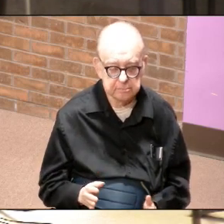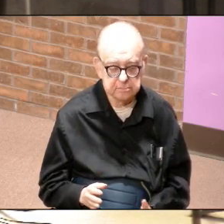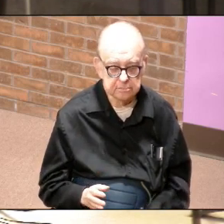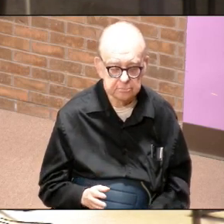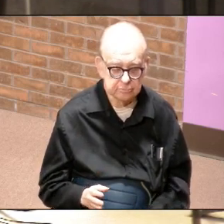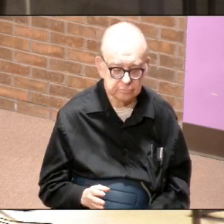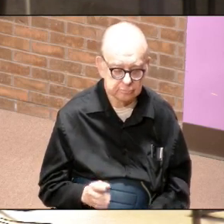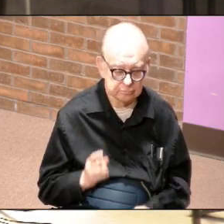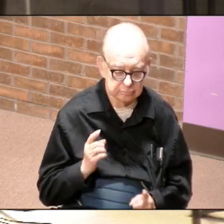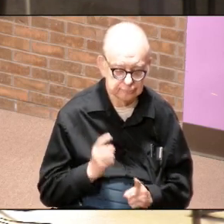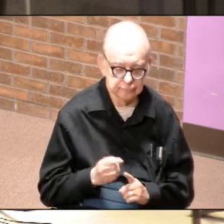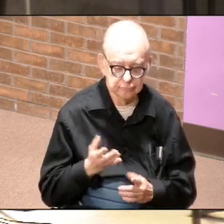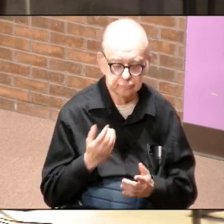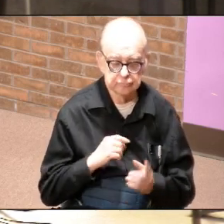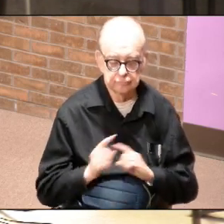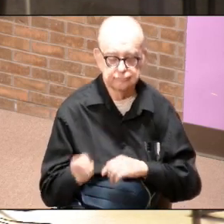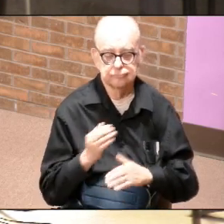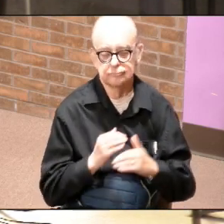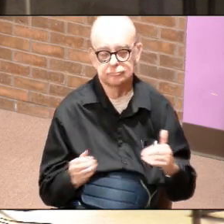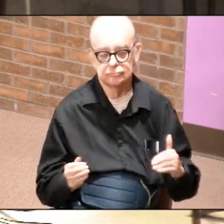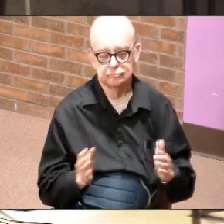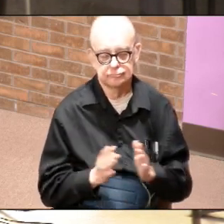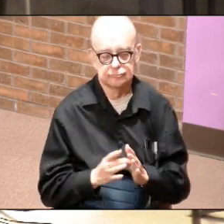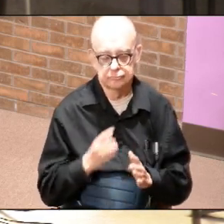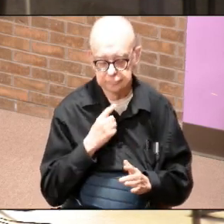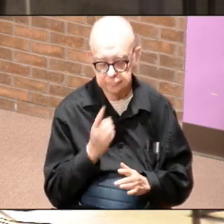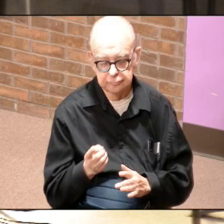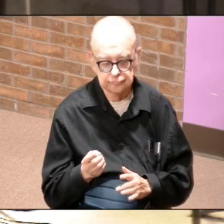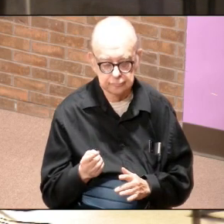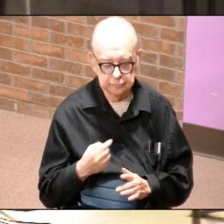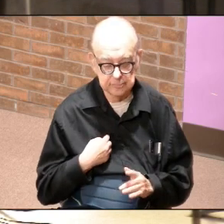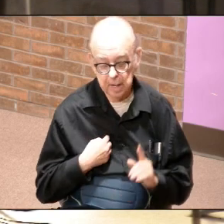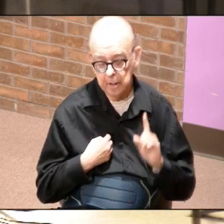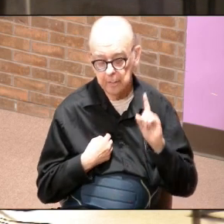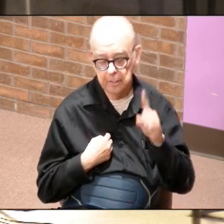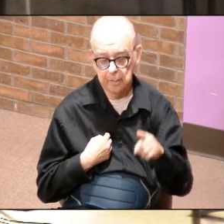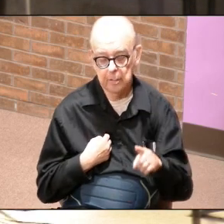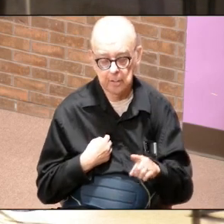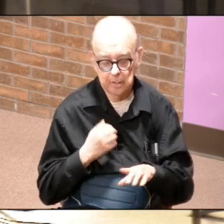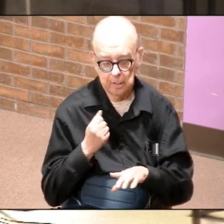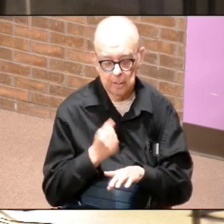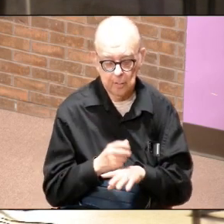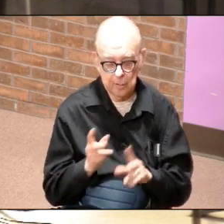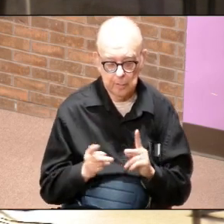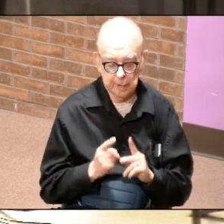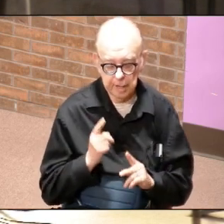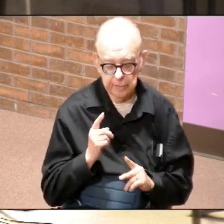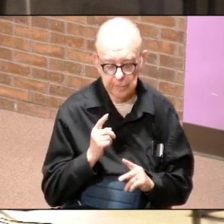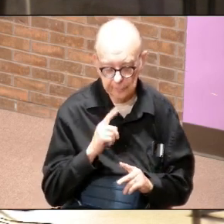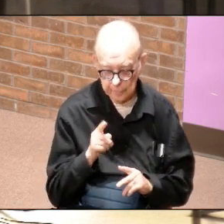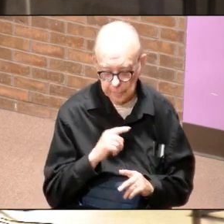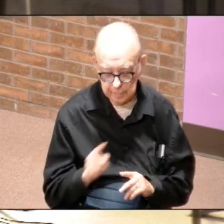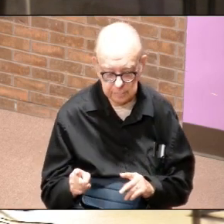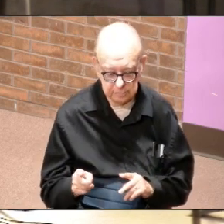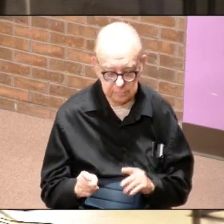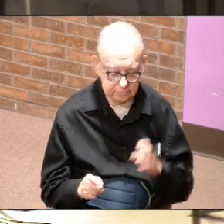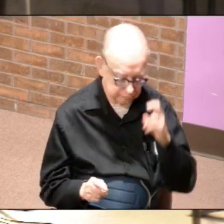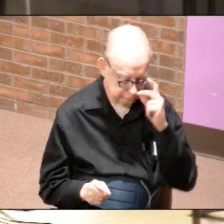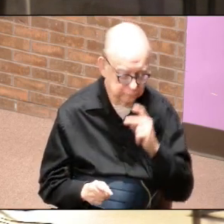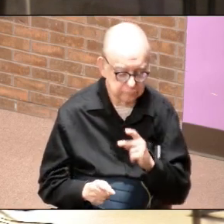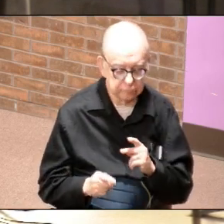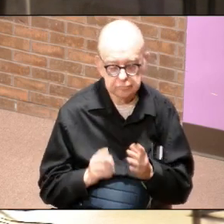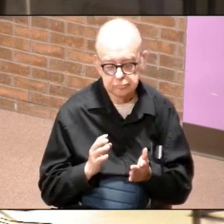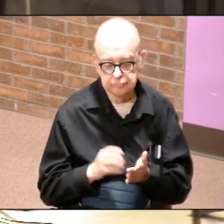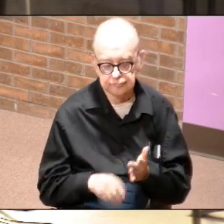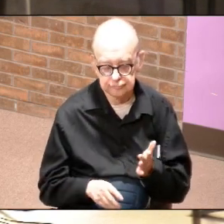resurrected, right before he went back to heaven, he said, I'm going to prepare a place for you. And he finishes up and he